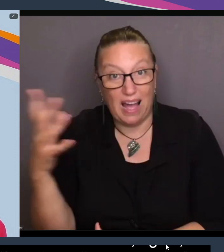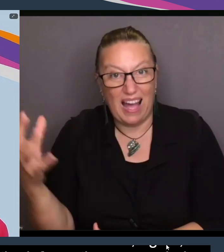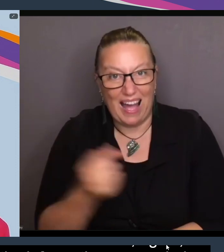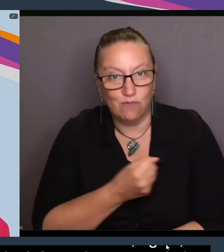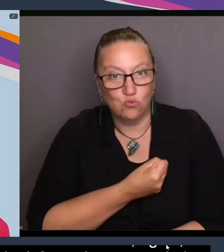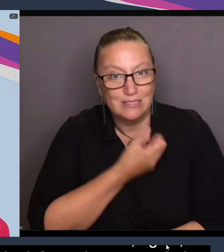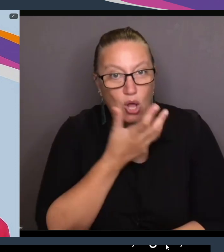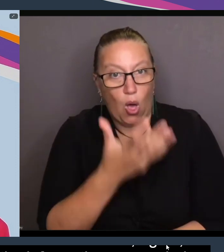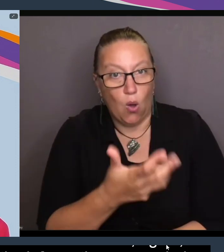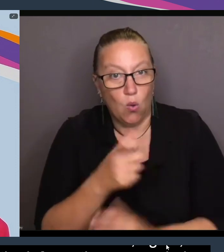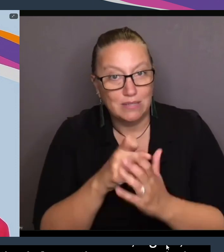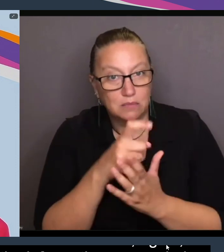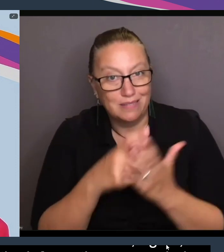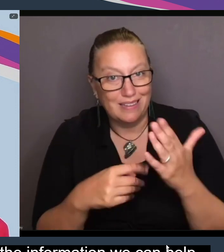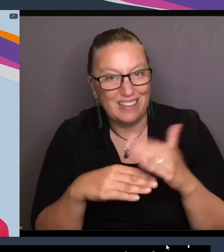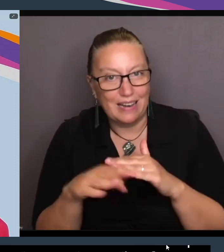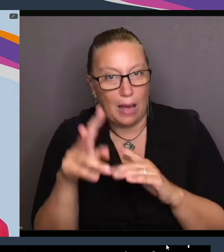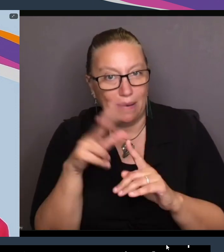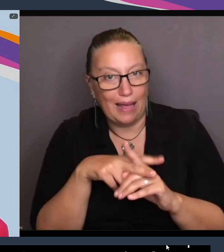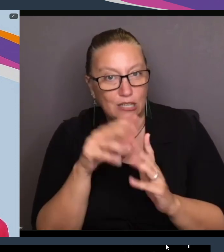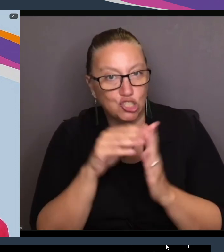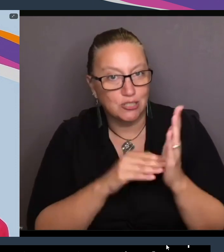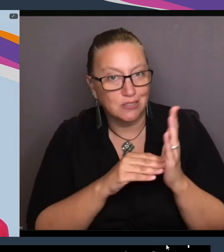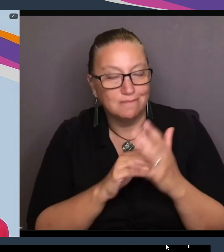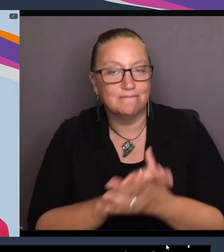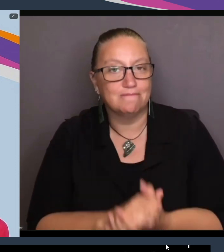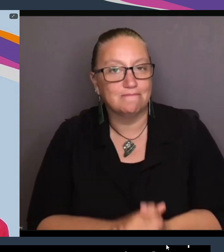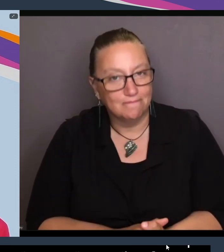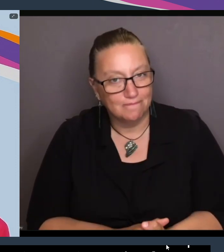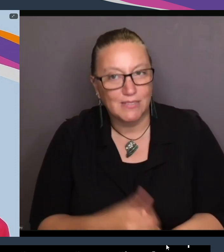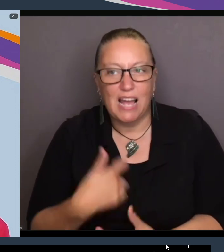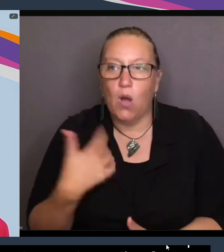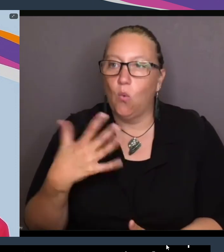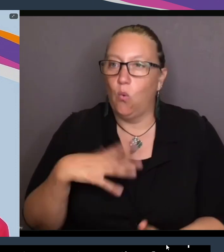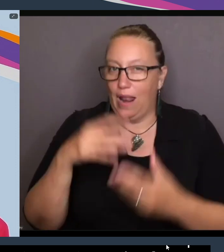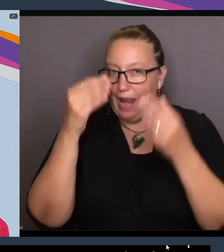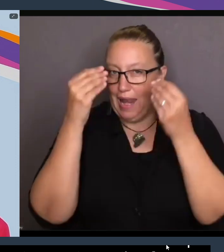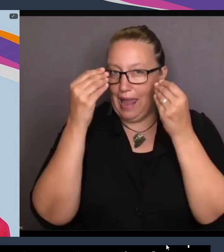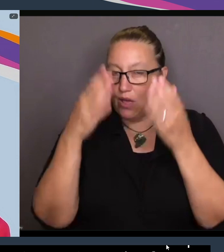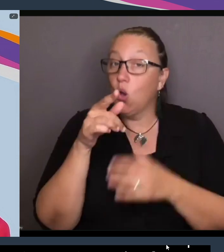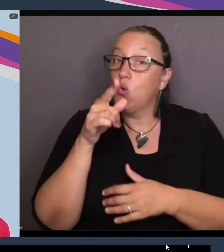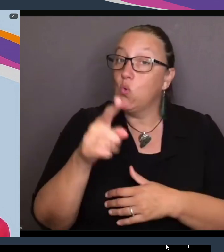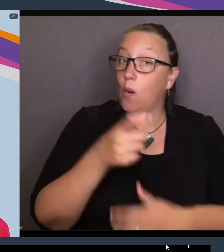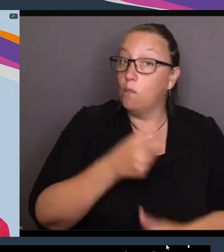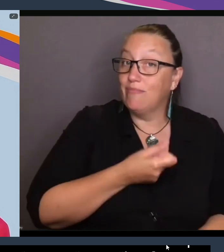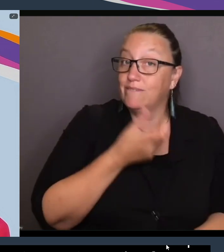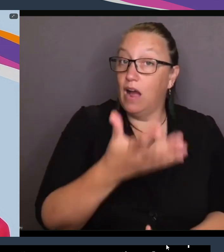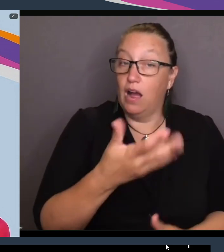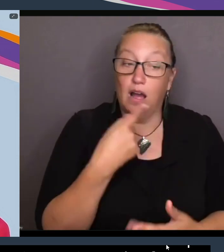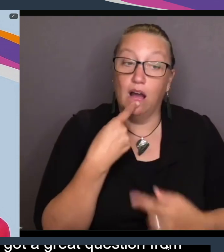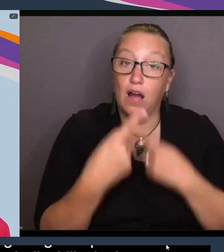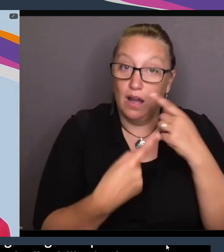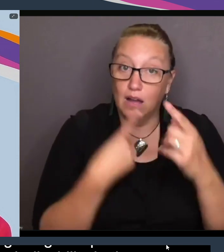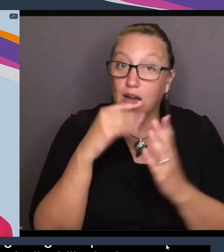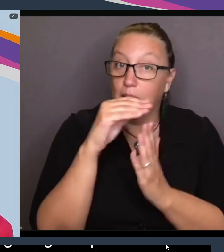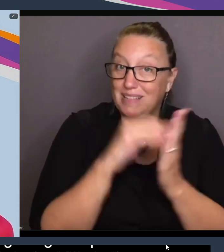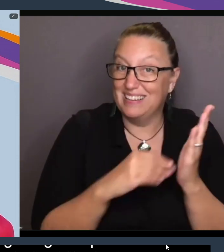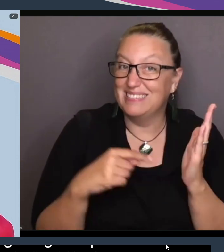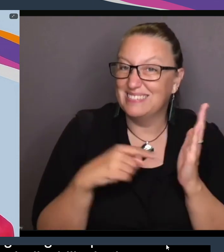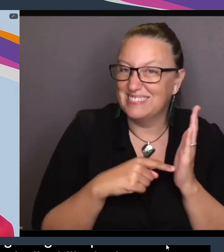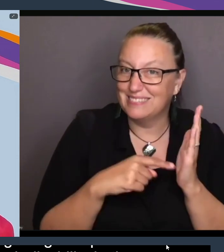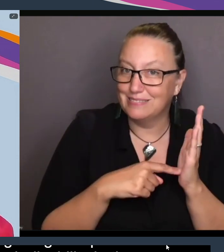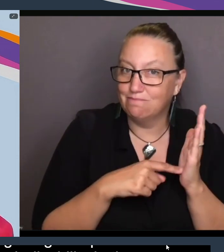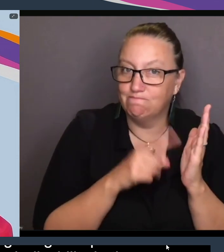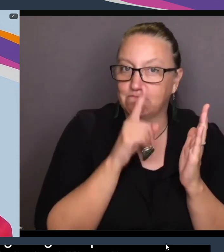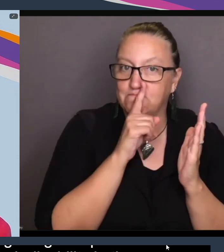in the application. And we just wanted to reassure people that the information you provide in the application